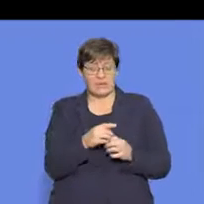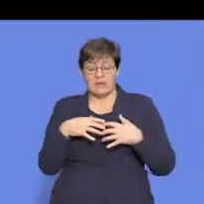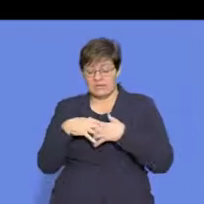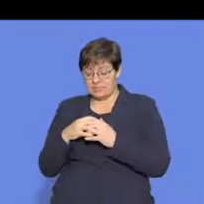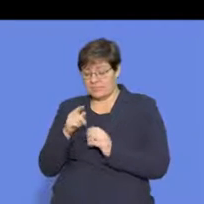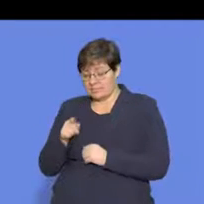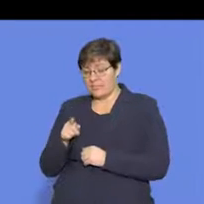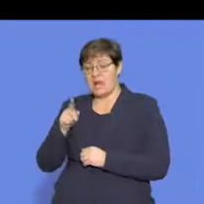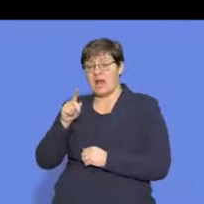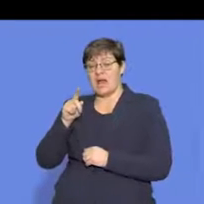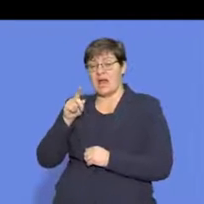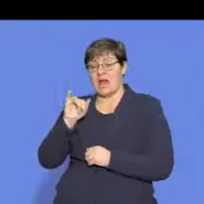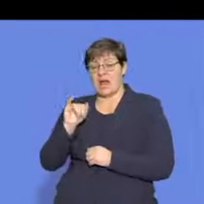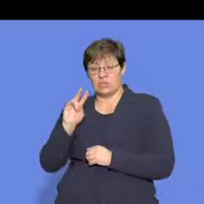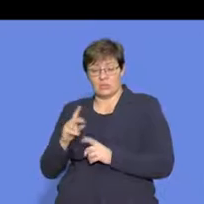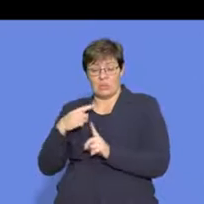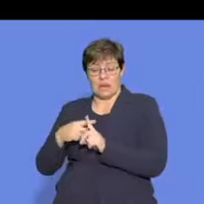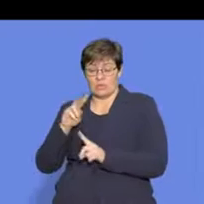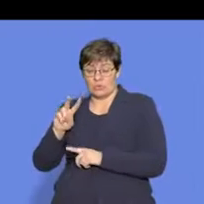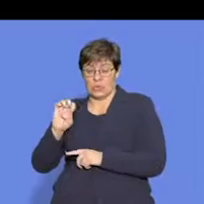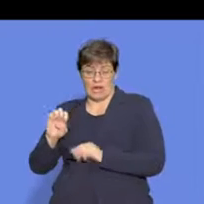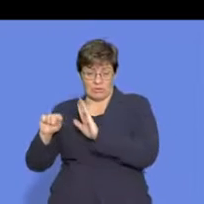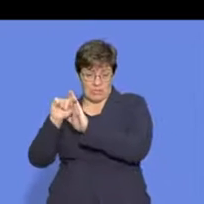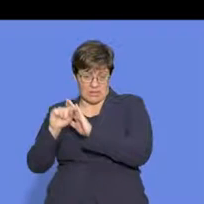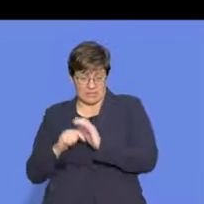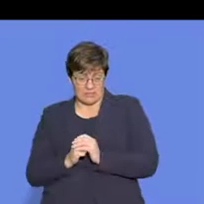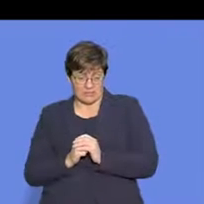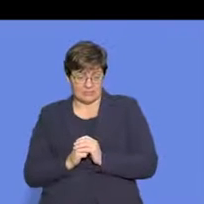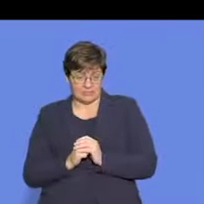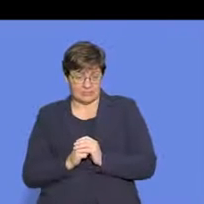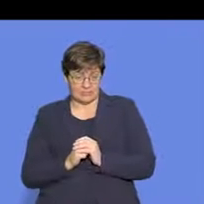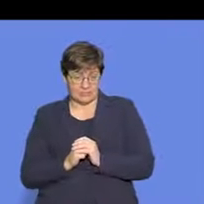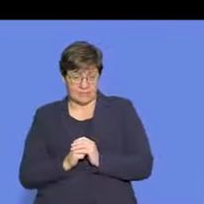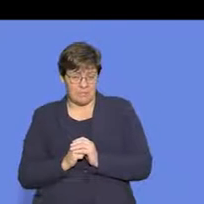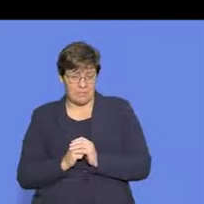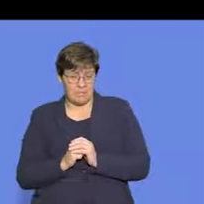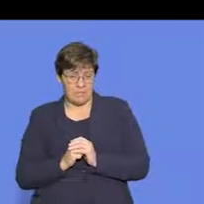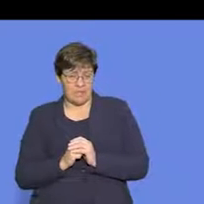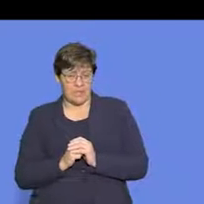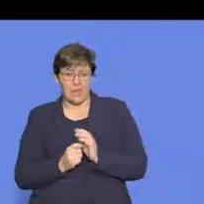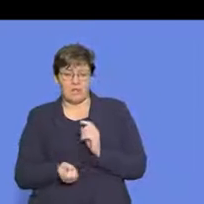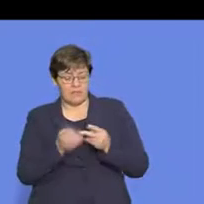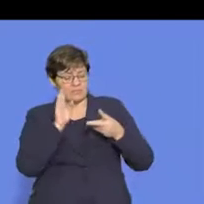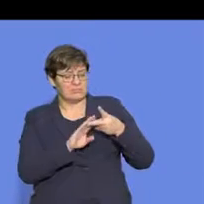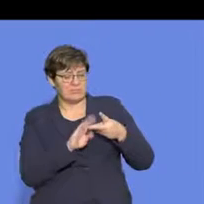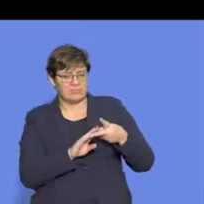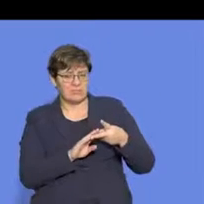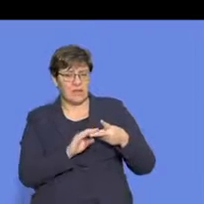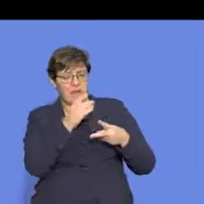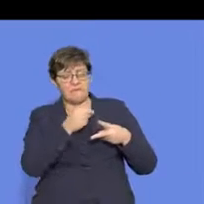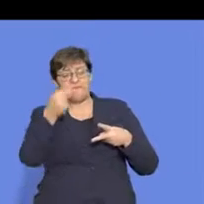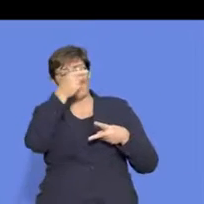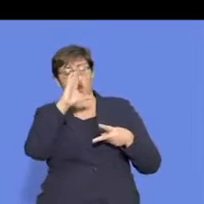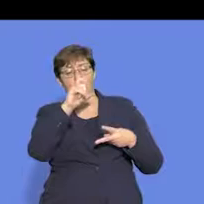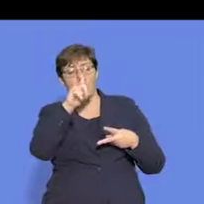solution, going to form I2 plus 2 electrons. And then what's going to happen in